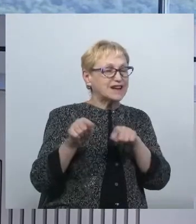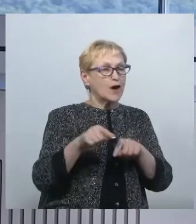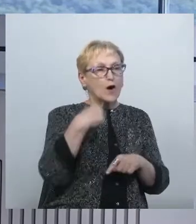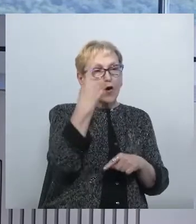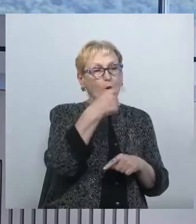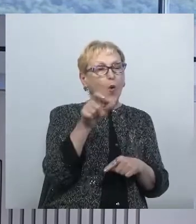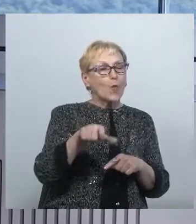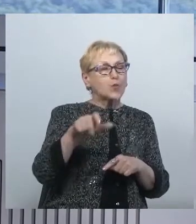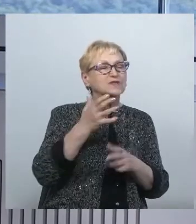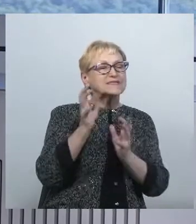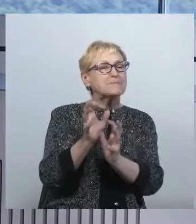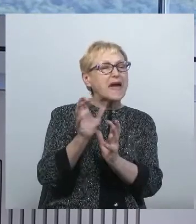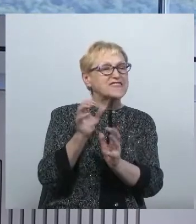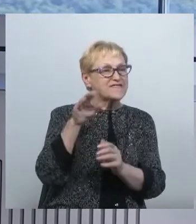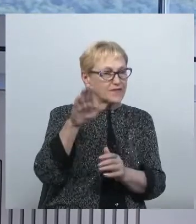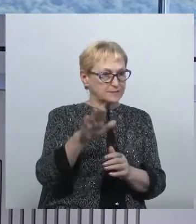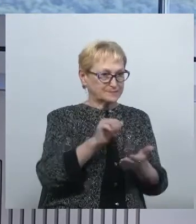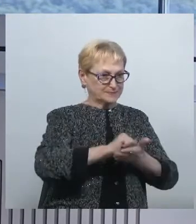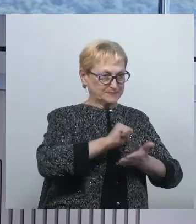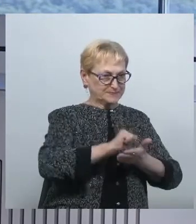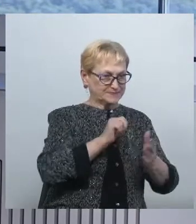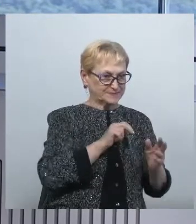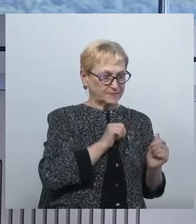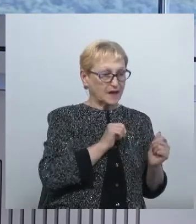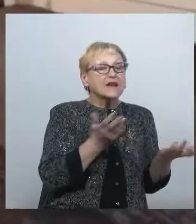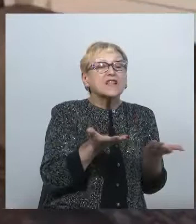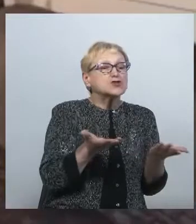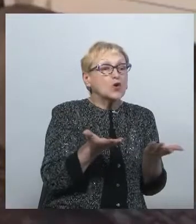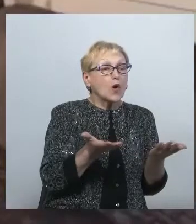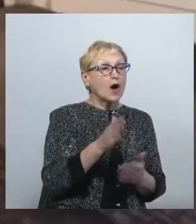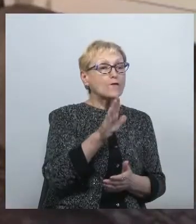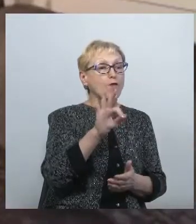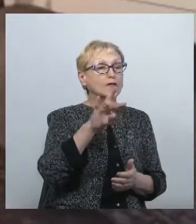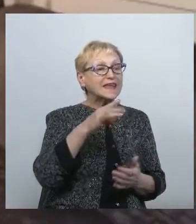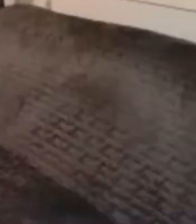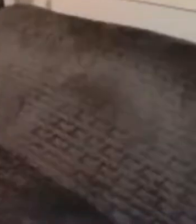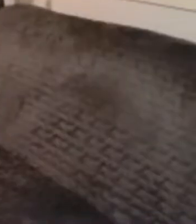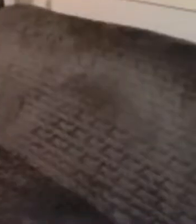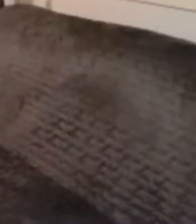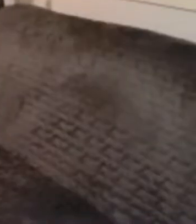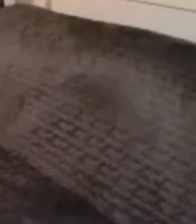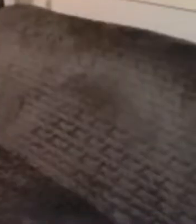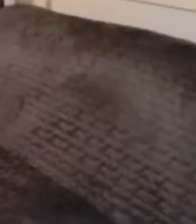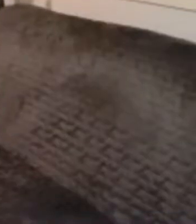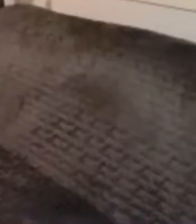And can these press ombudsmen appear in Ukraine, and what do we need them for?